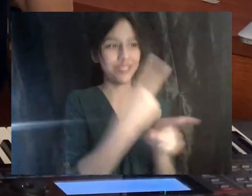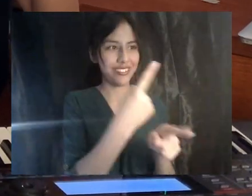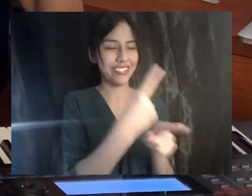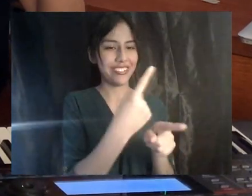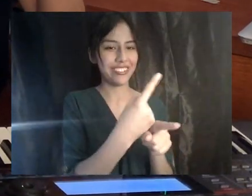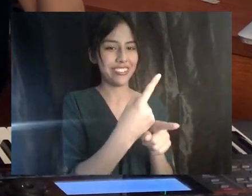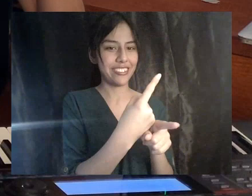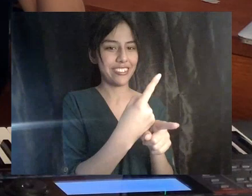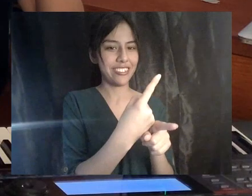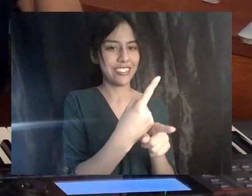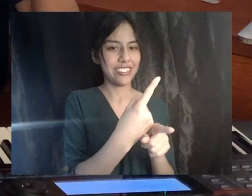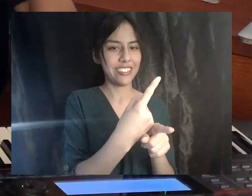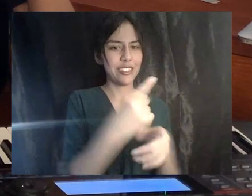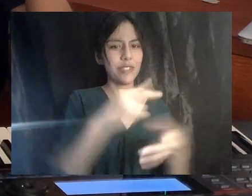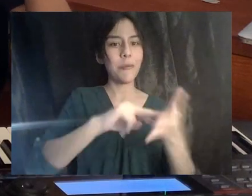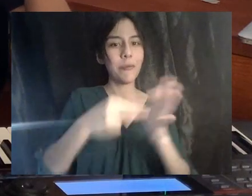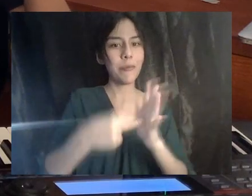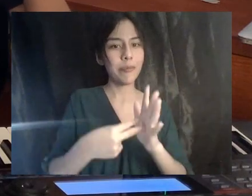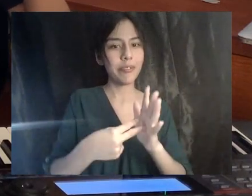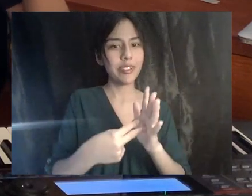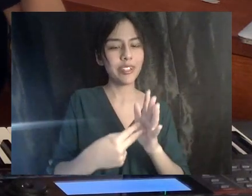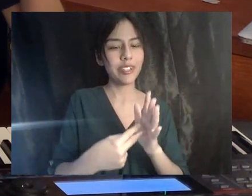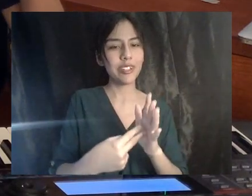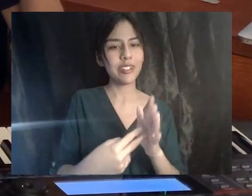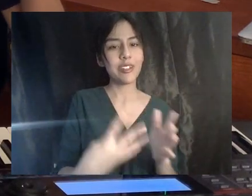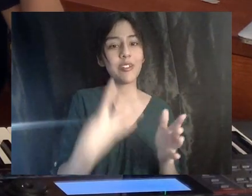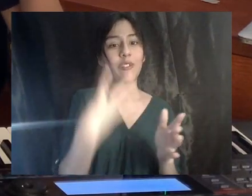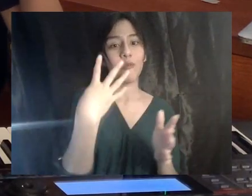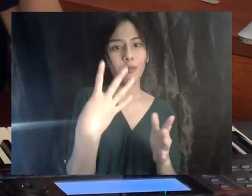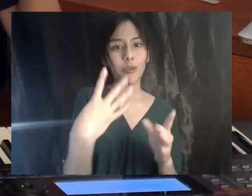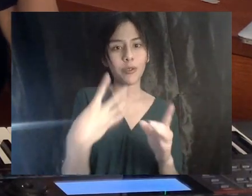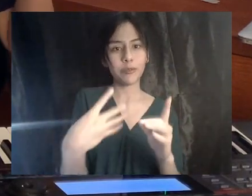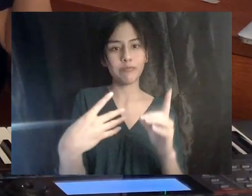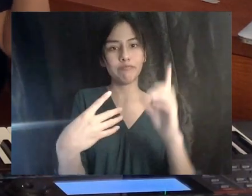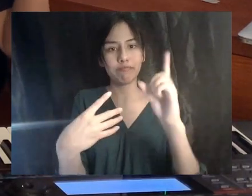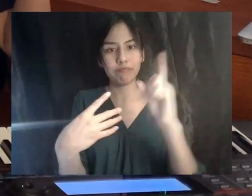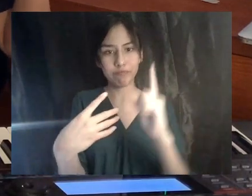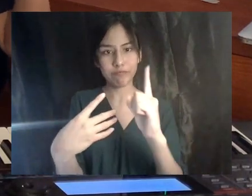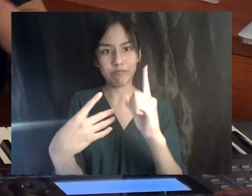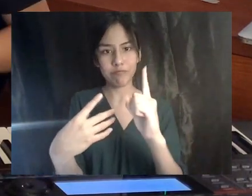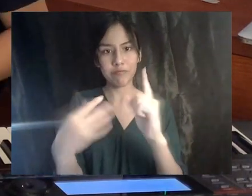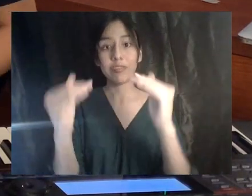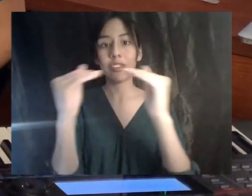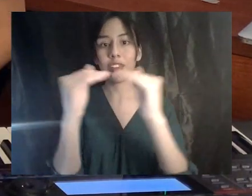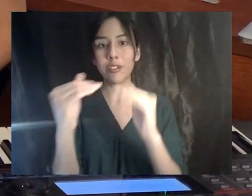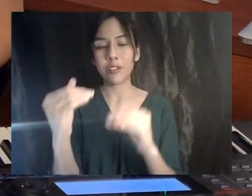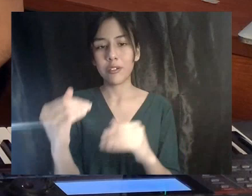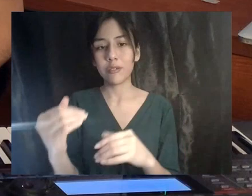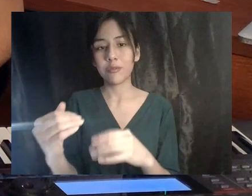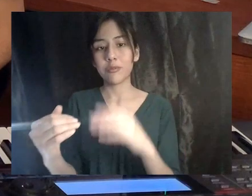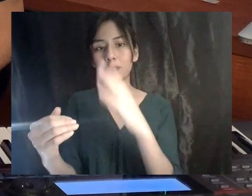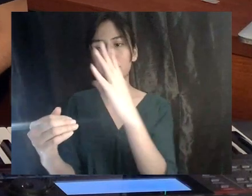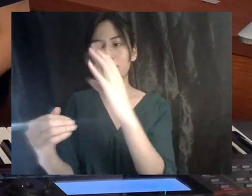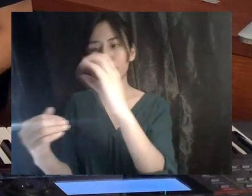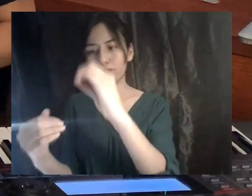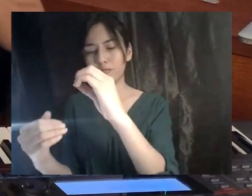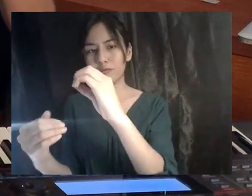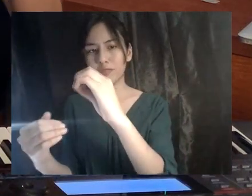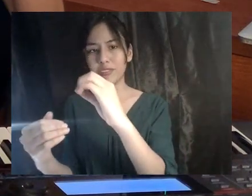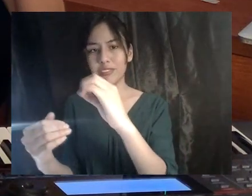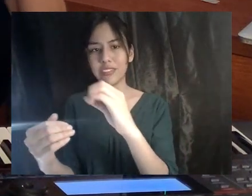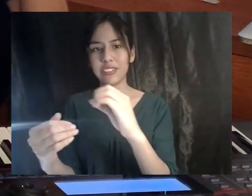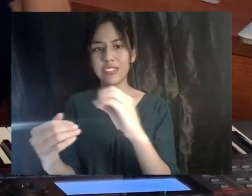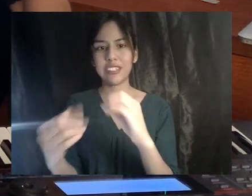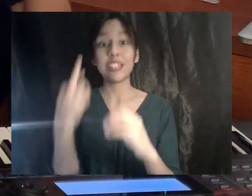notes is the same as our whole note. It's 4 beats long. That's why it's called a quarter, because it's